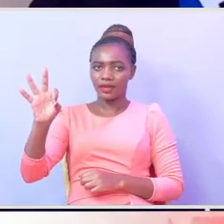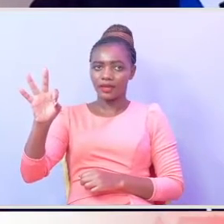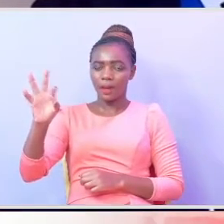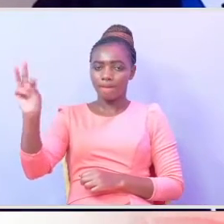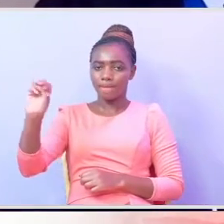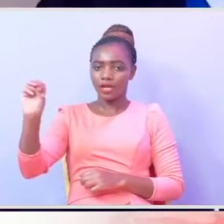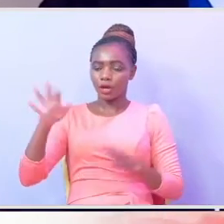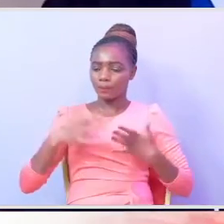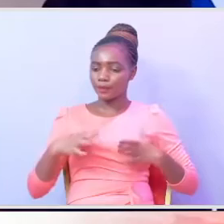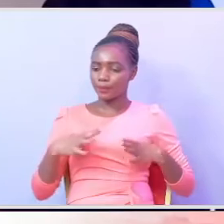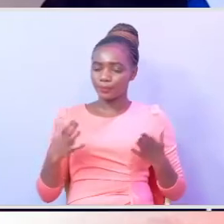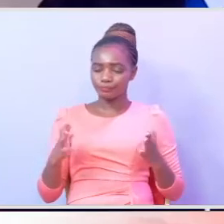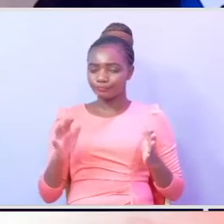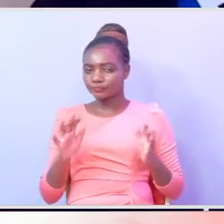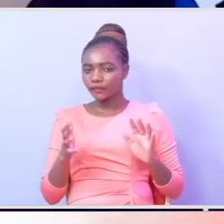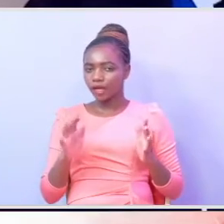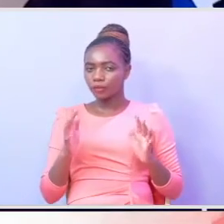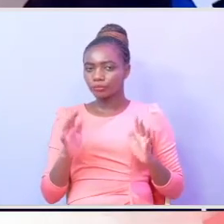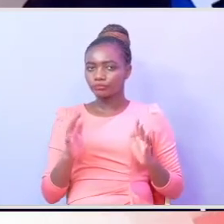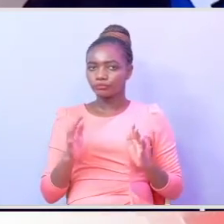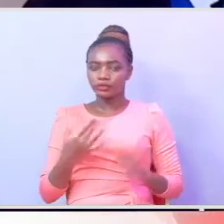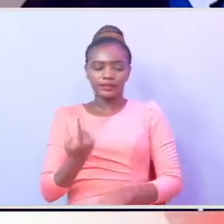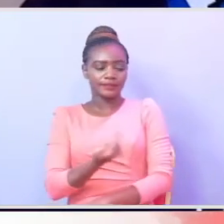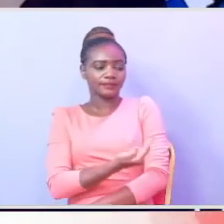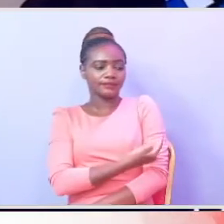4.3 million people in terms of